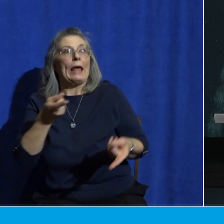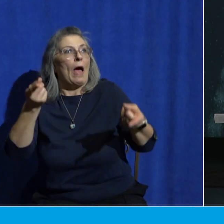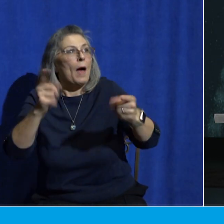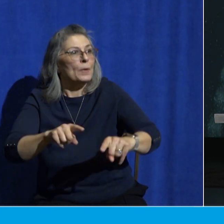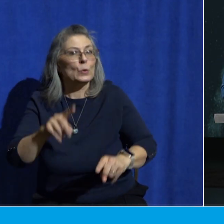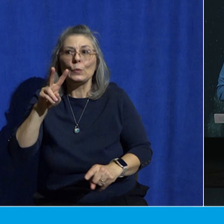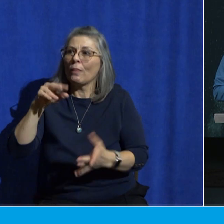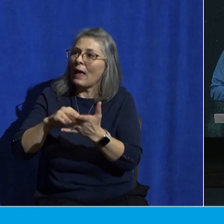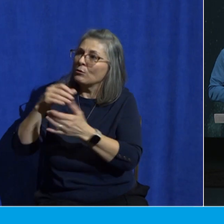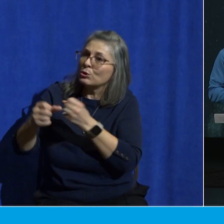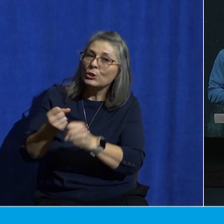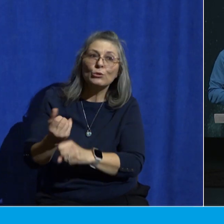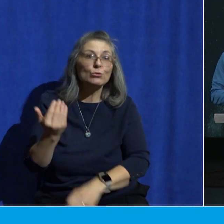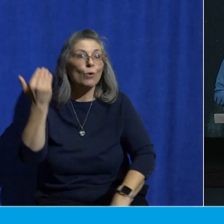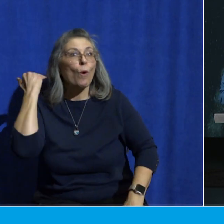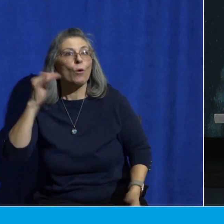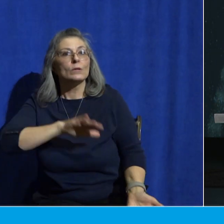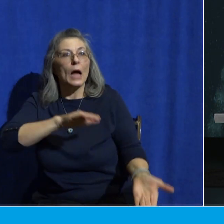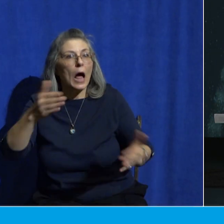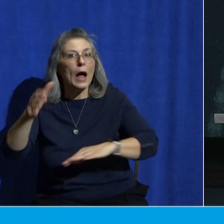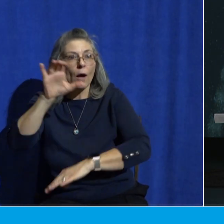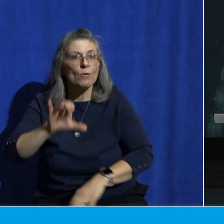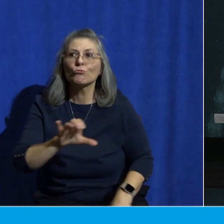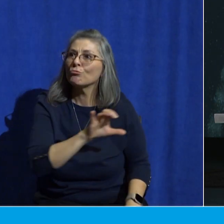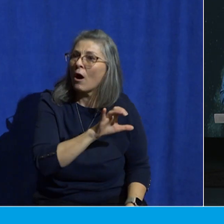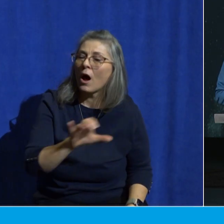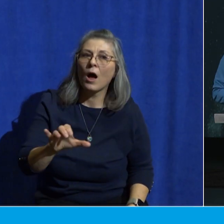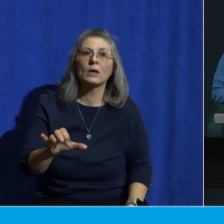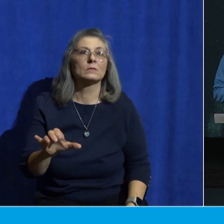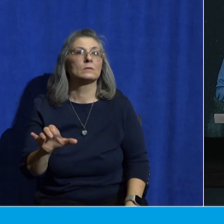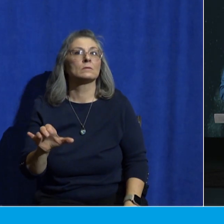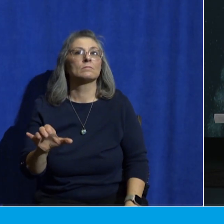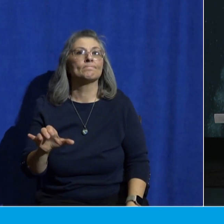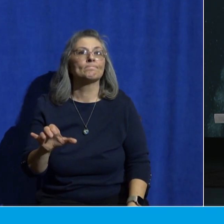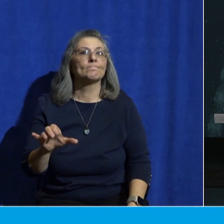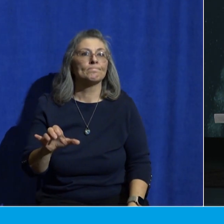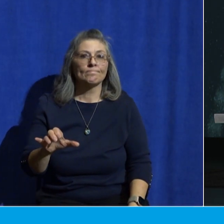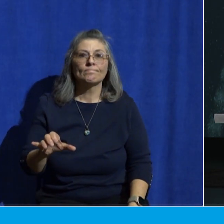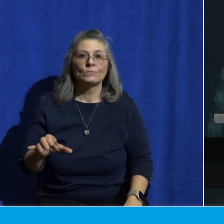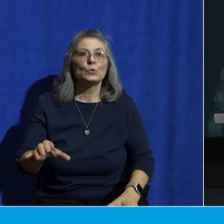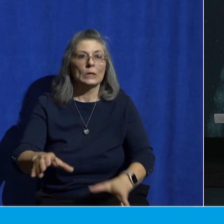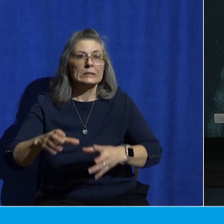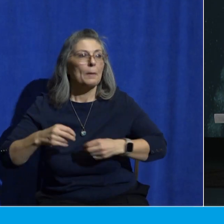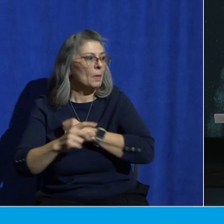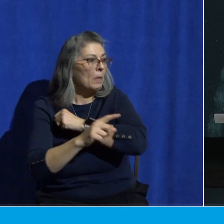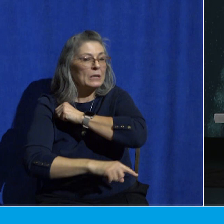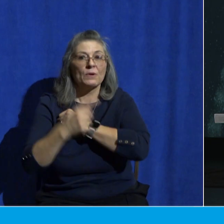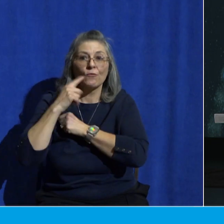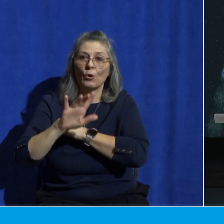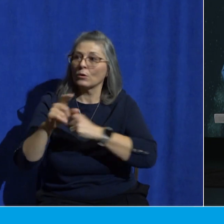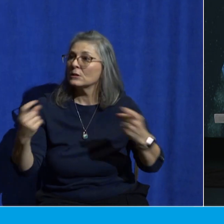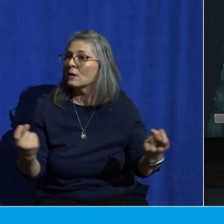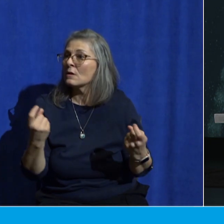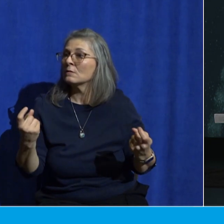history, Jesus died on a cross to pay the price for your sin, and then rose from